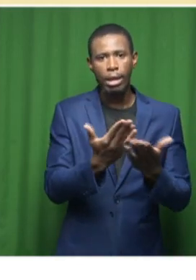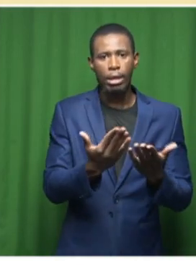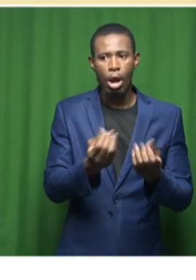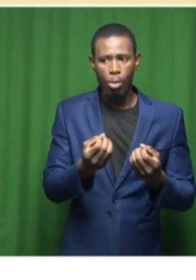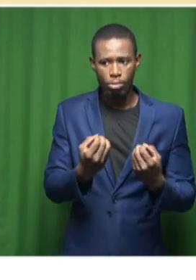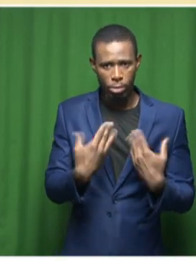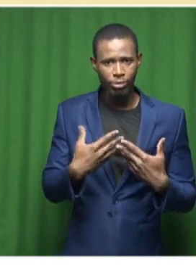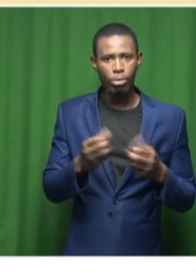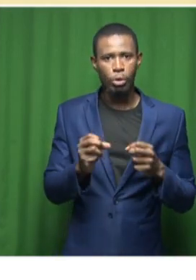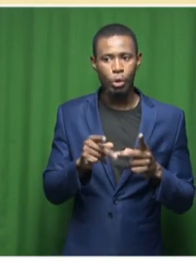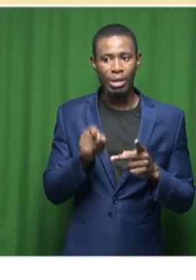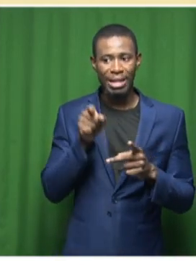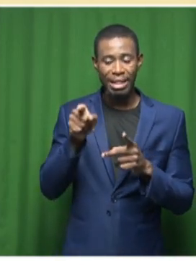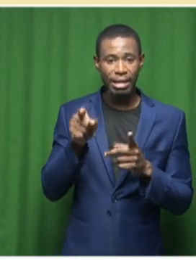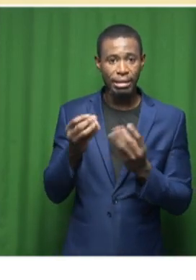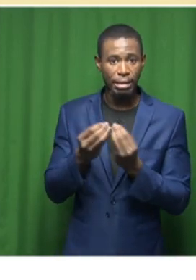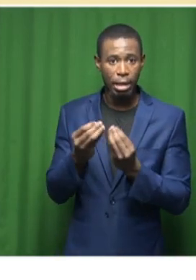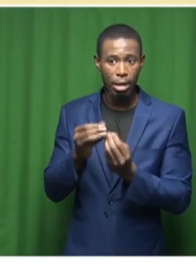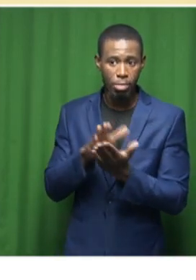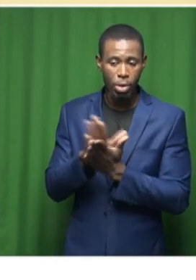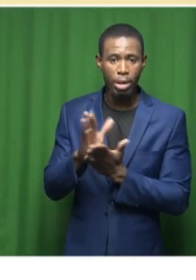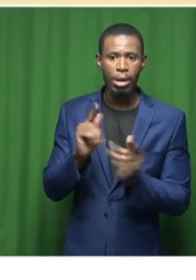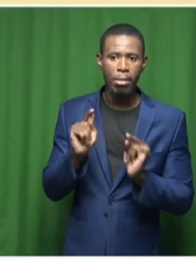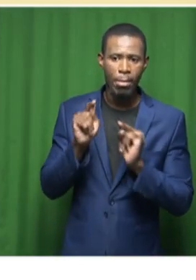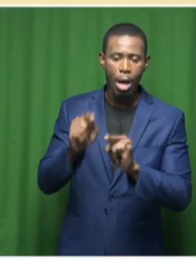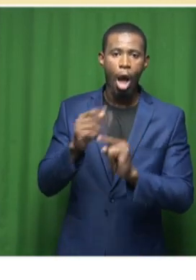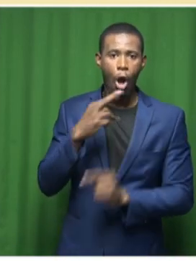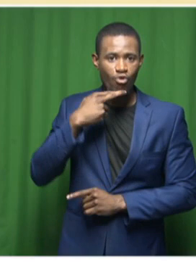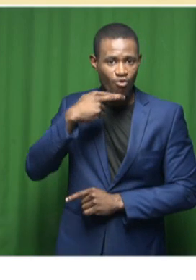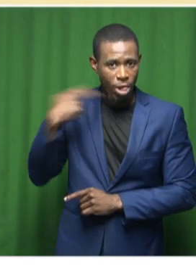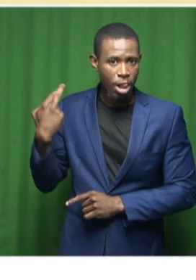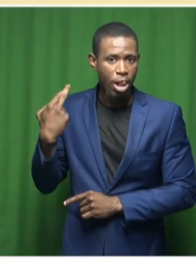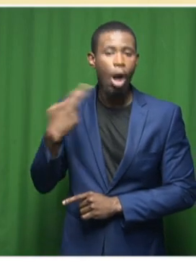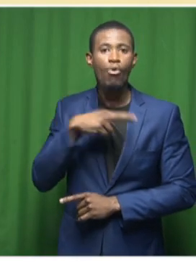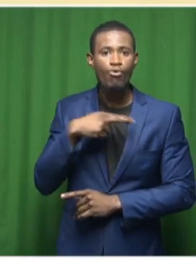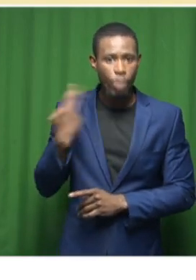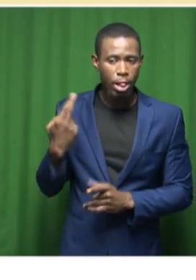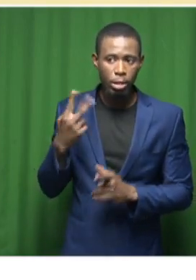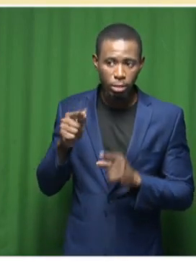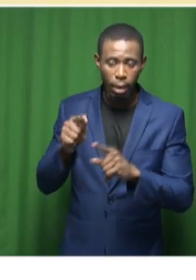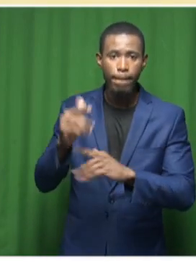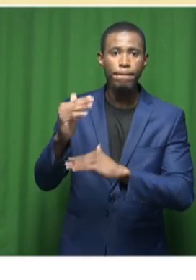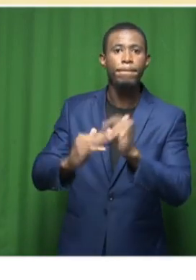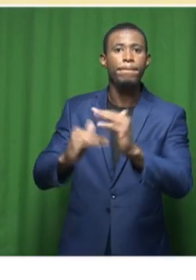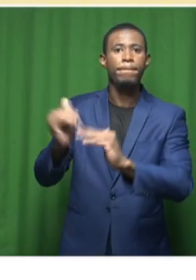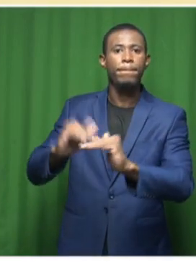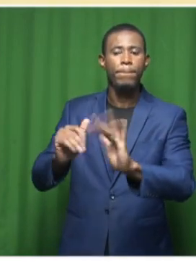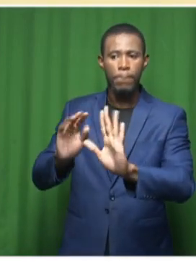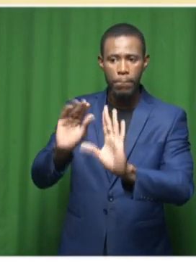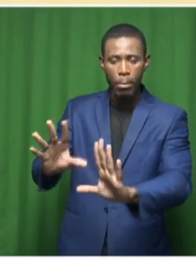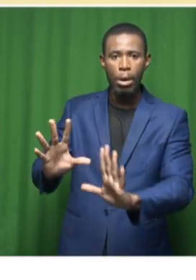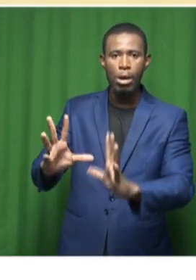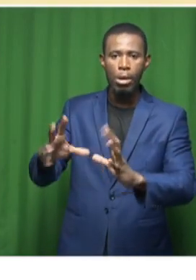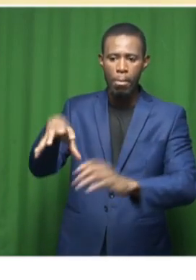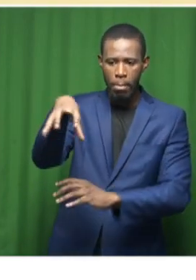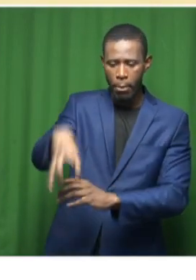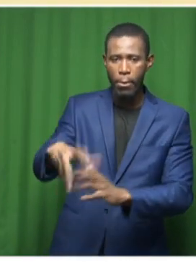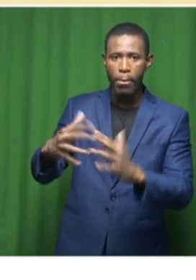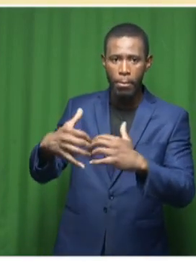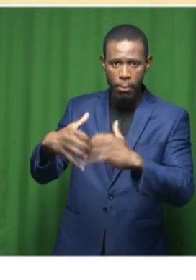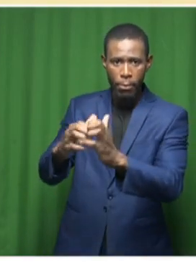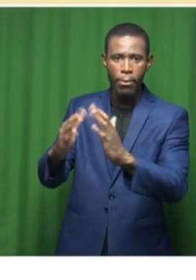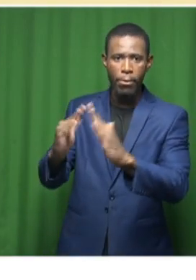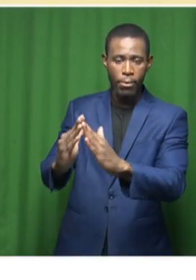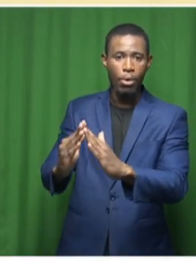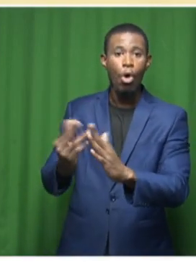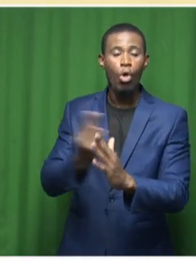right, and see if it's viable on the ground. And please bear in mind that we've also done extensive research, on the ground level to ensure that,